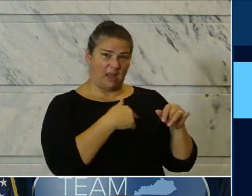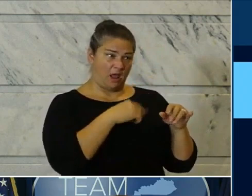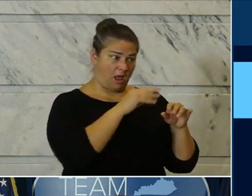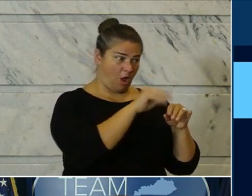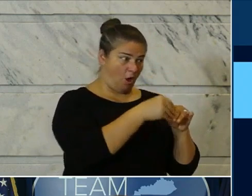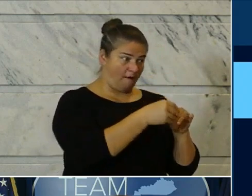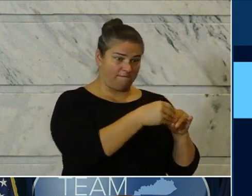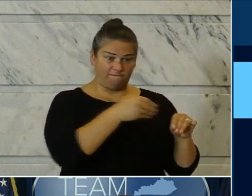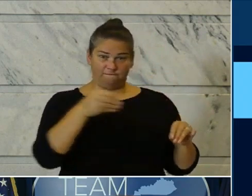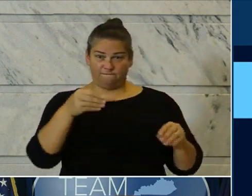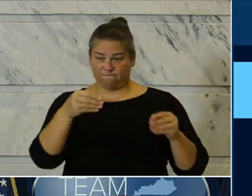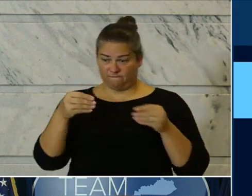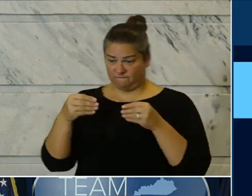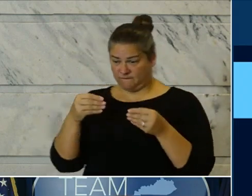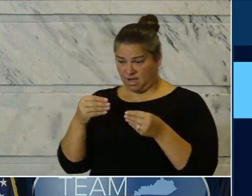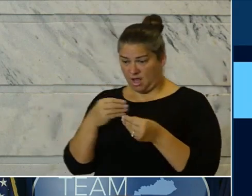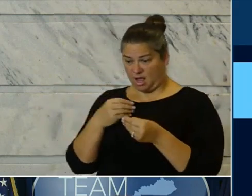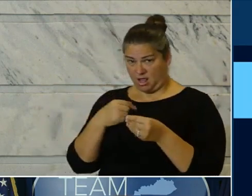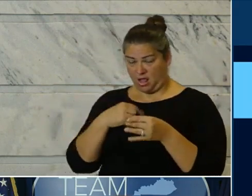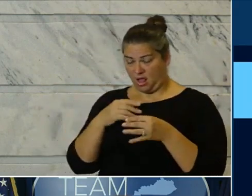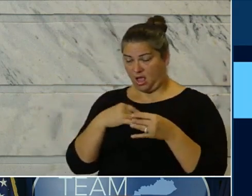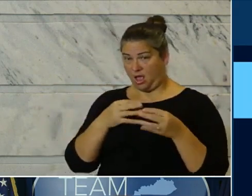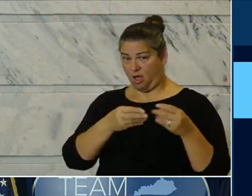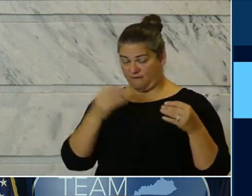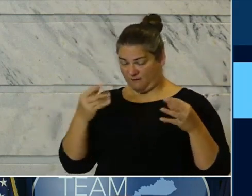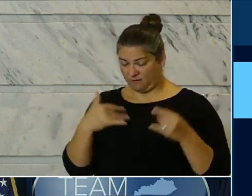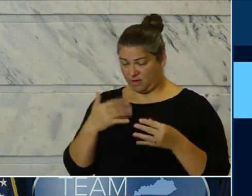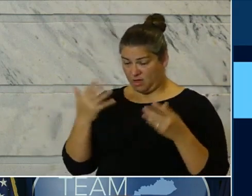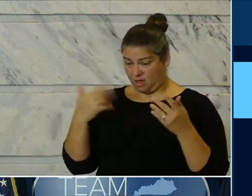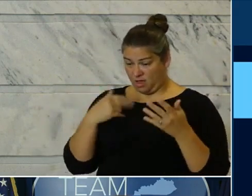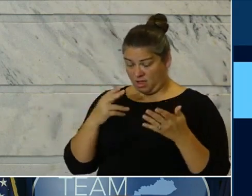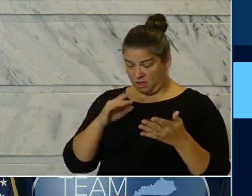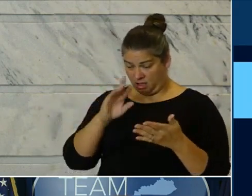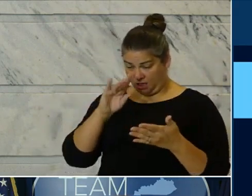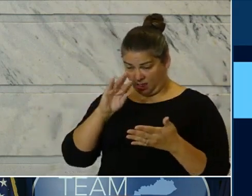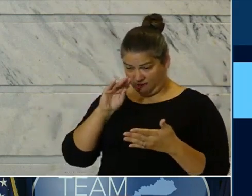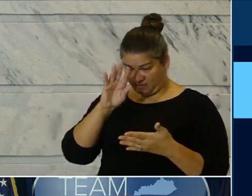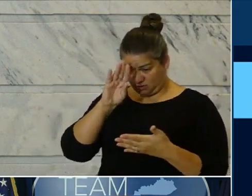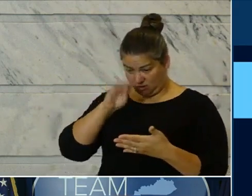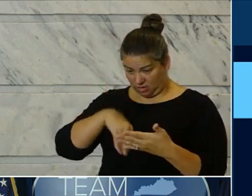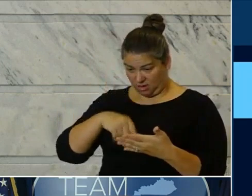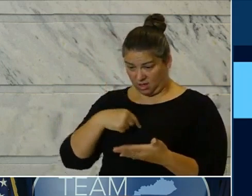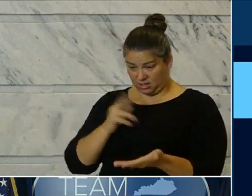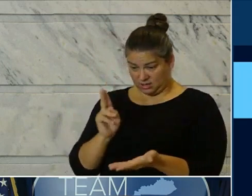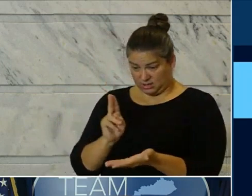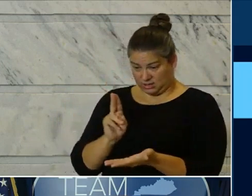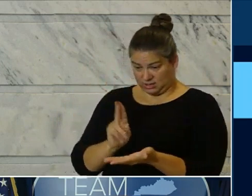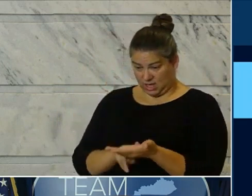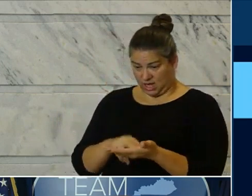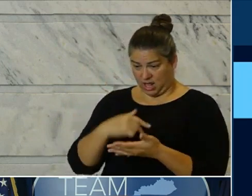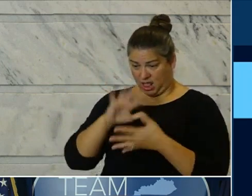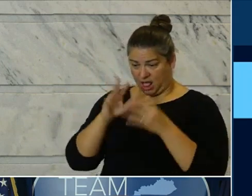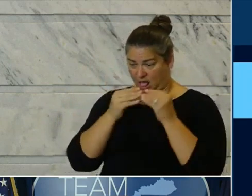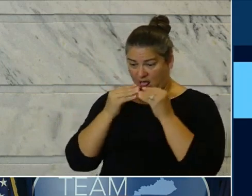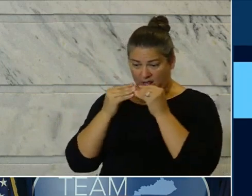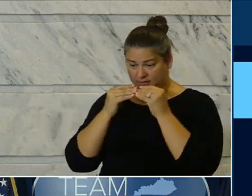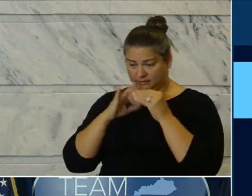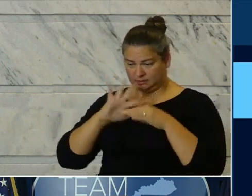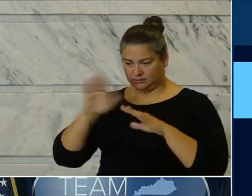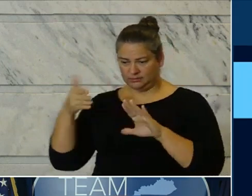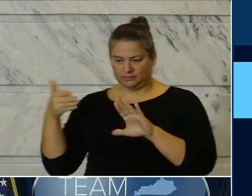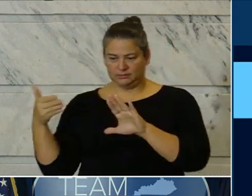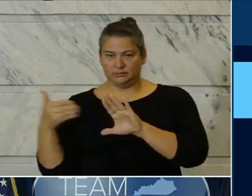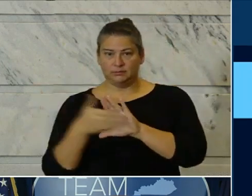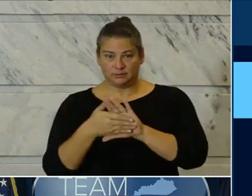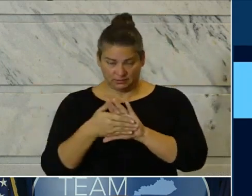envelope, signing it, sealing it. Make sure you follow those instructions. You then have two different things that you can do